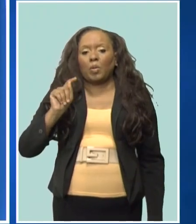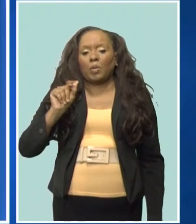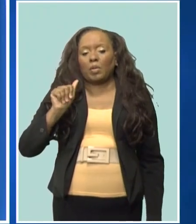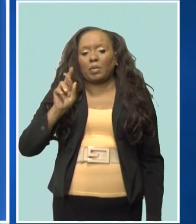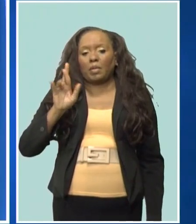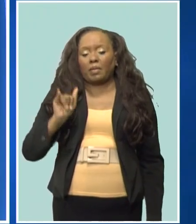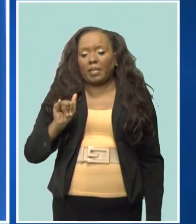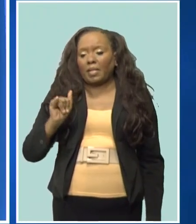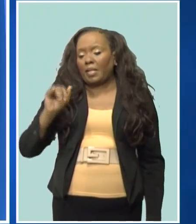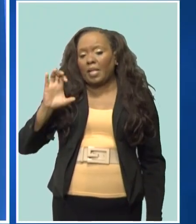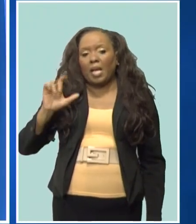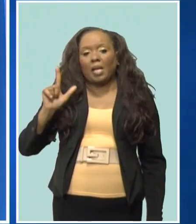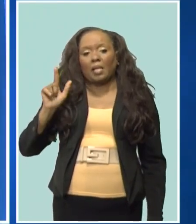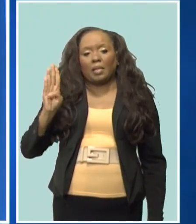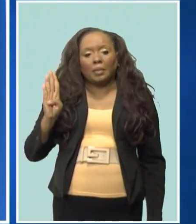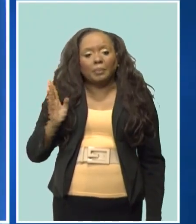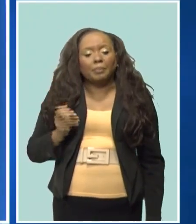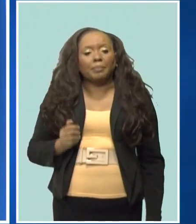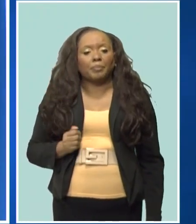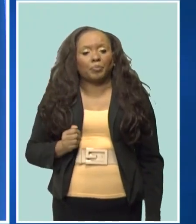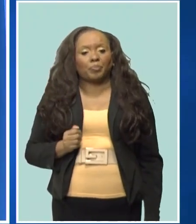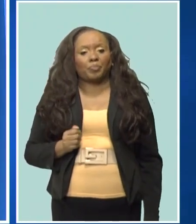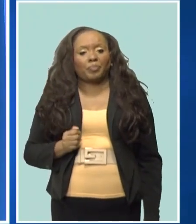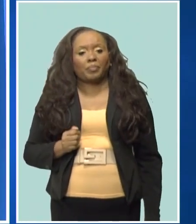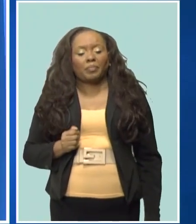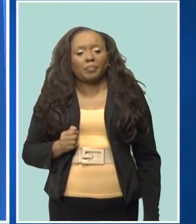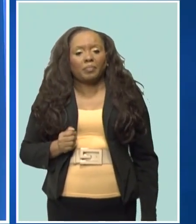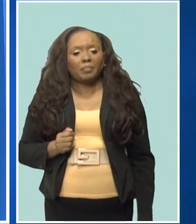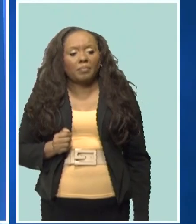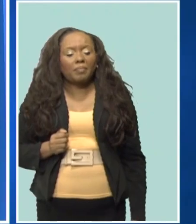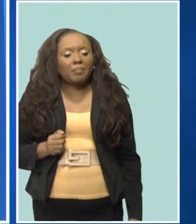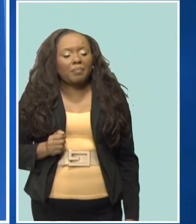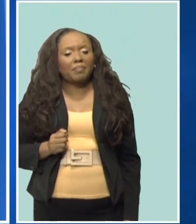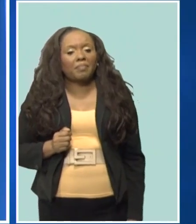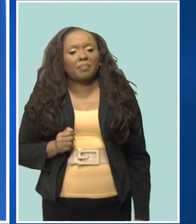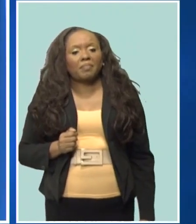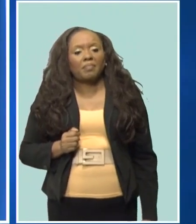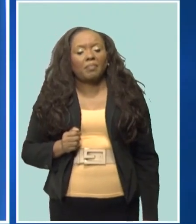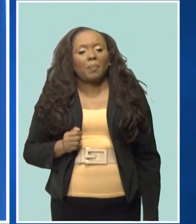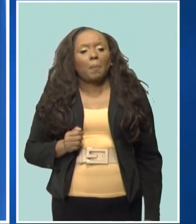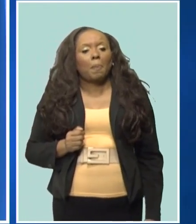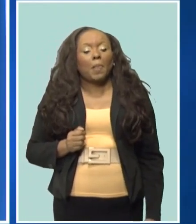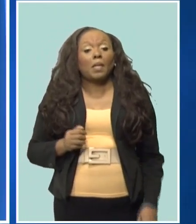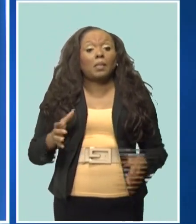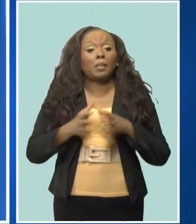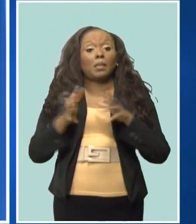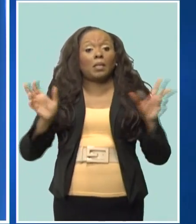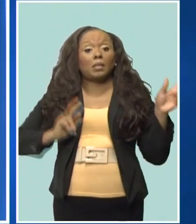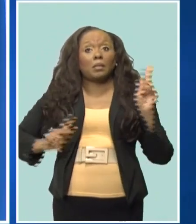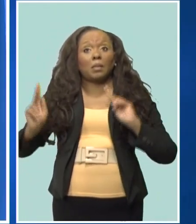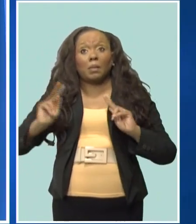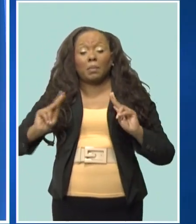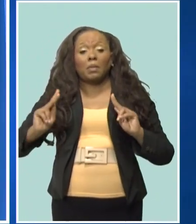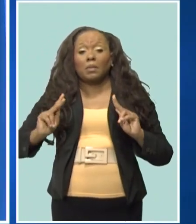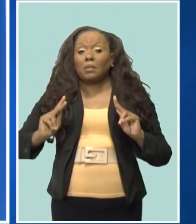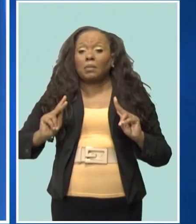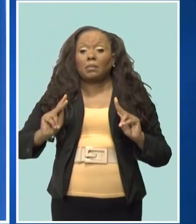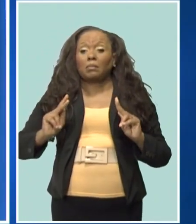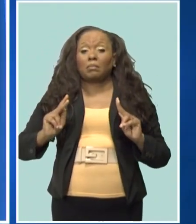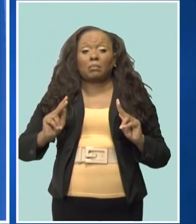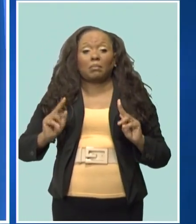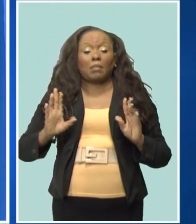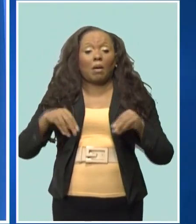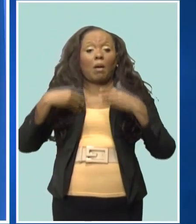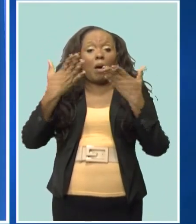While we often take for granted those around us who offer support for the various things that